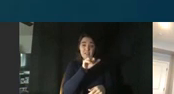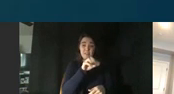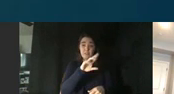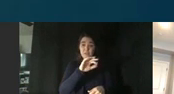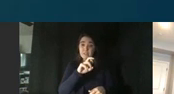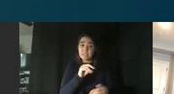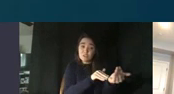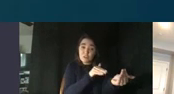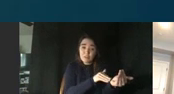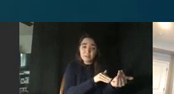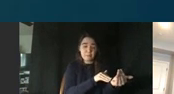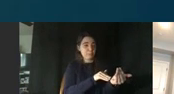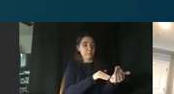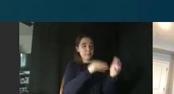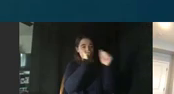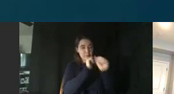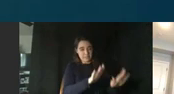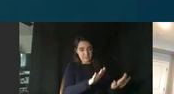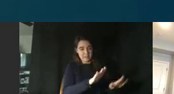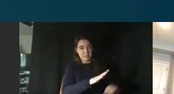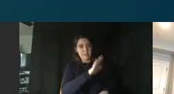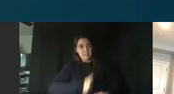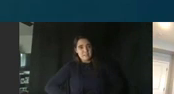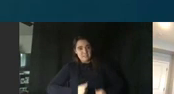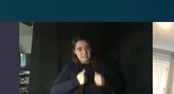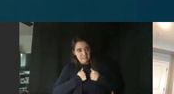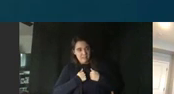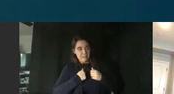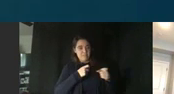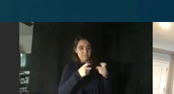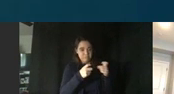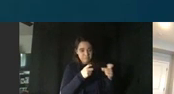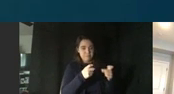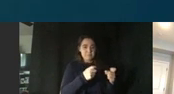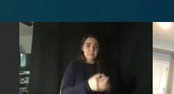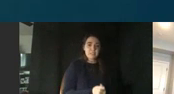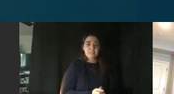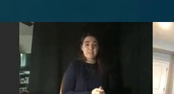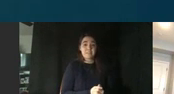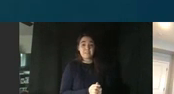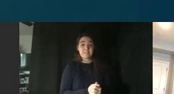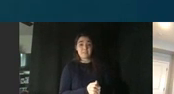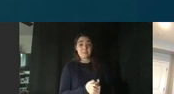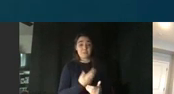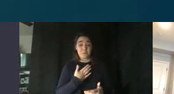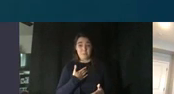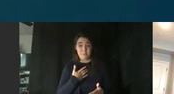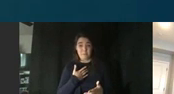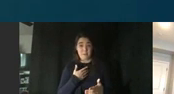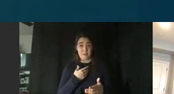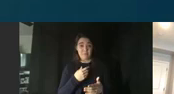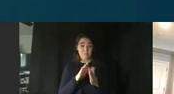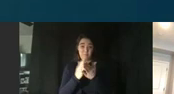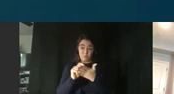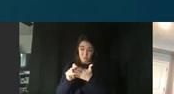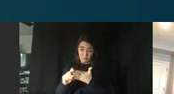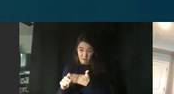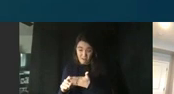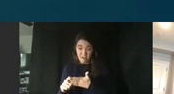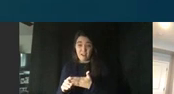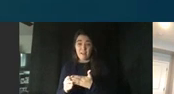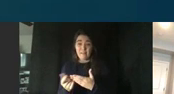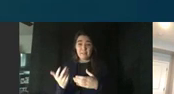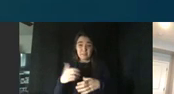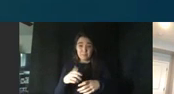his own life to deal with. In fact, in the middle of my writing the book, he found his way from Syria